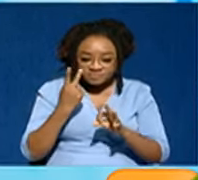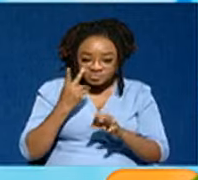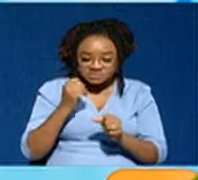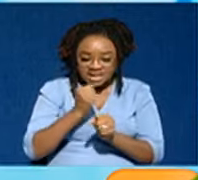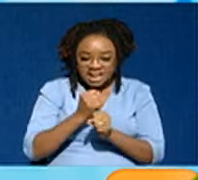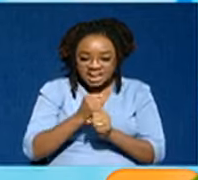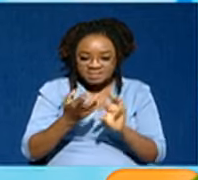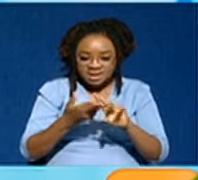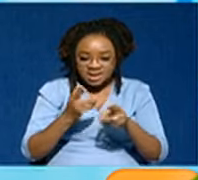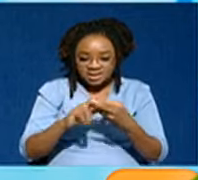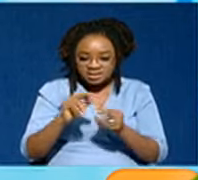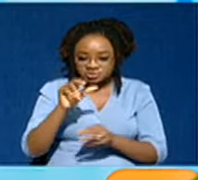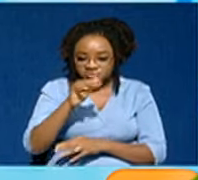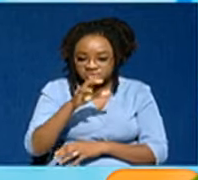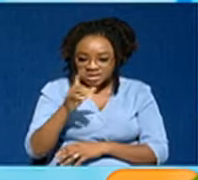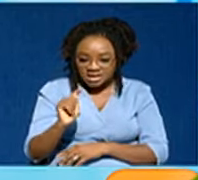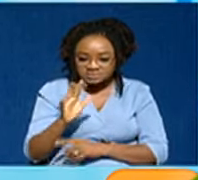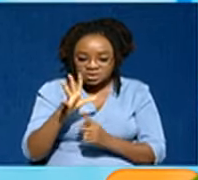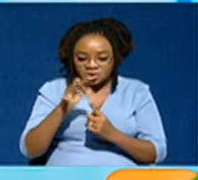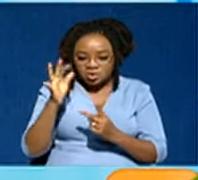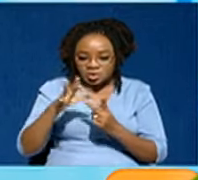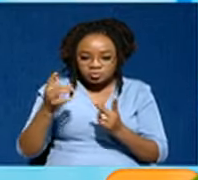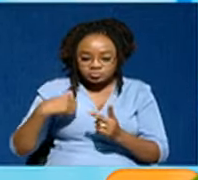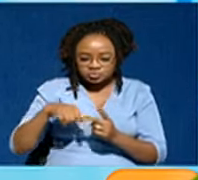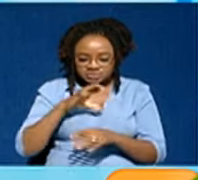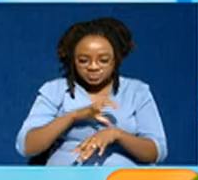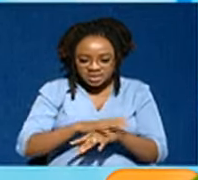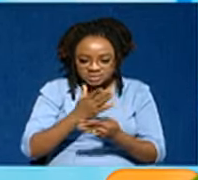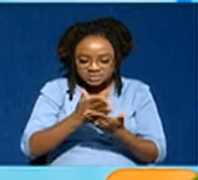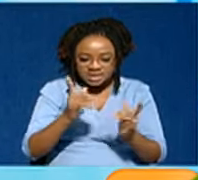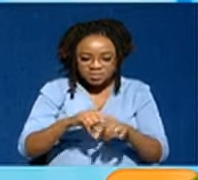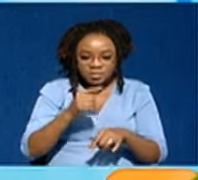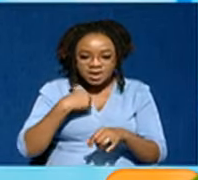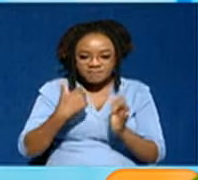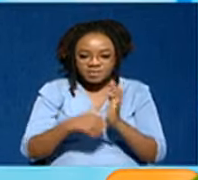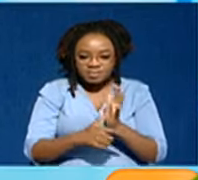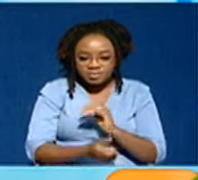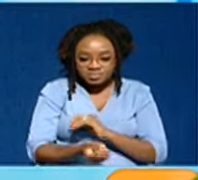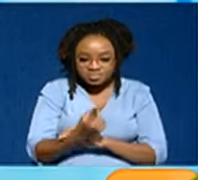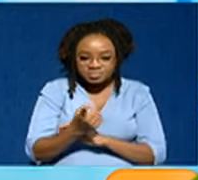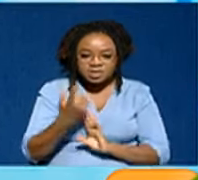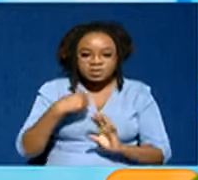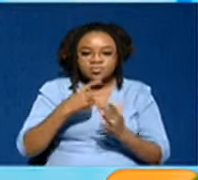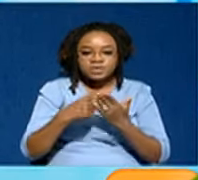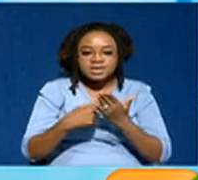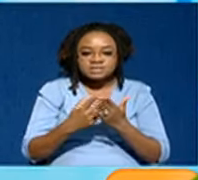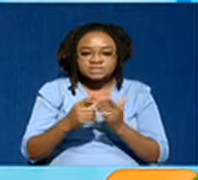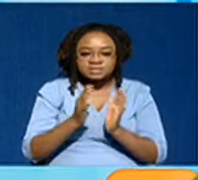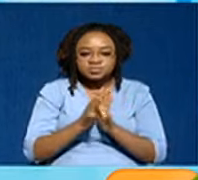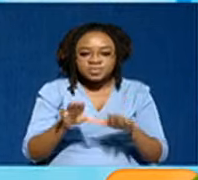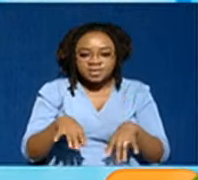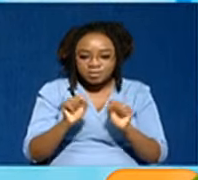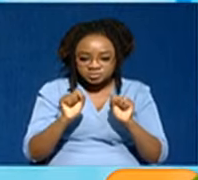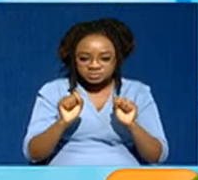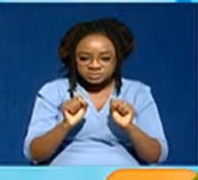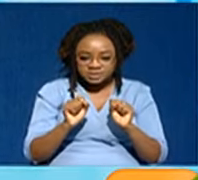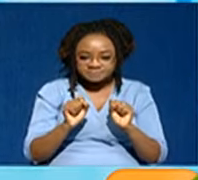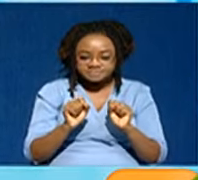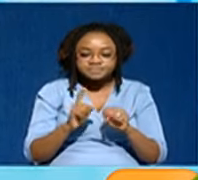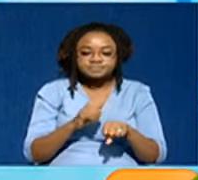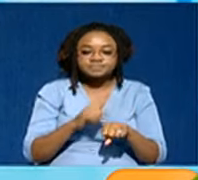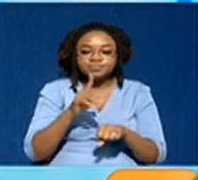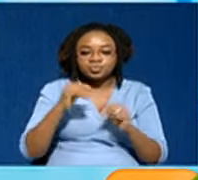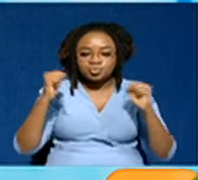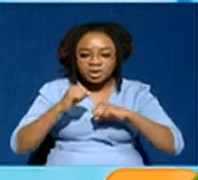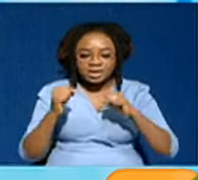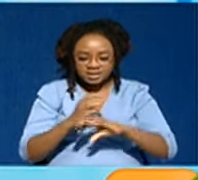Act, the options that you are given when you have a dispute, number one, you negotiate with the employer. Yeah. When you don't